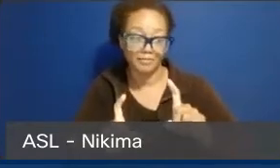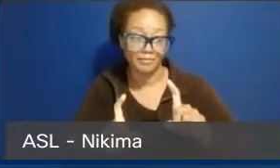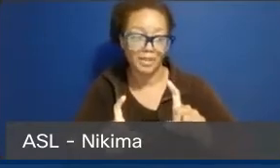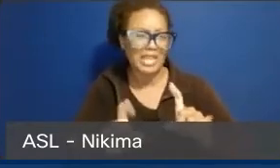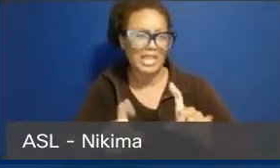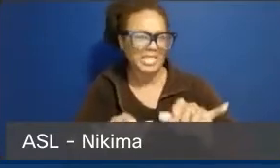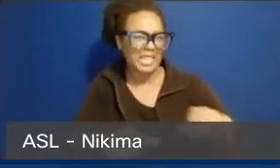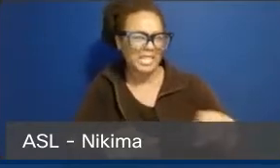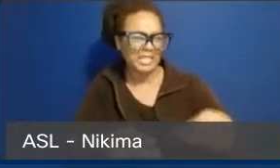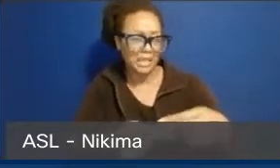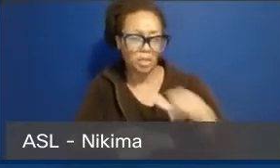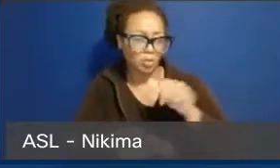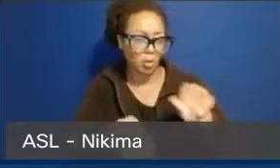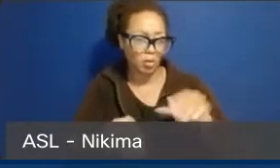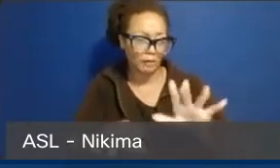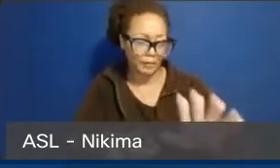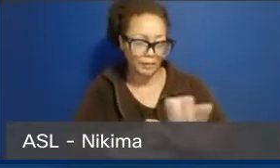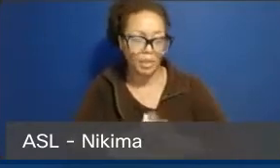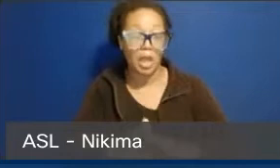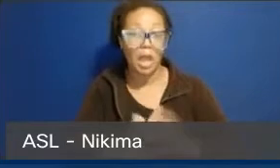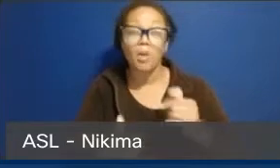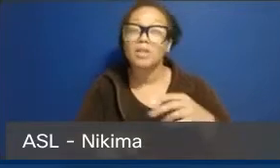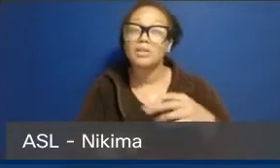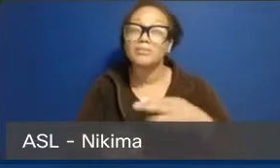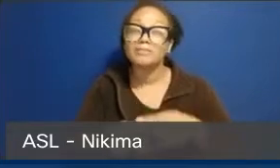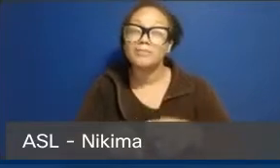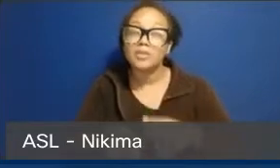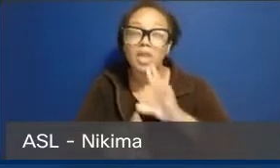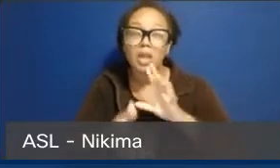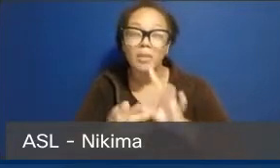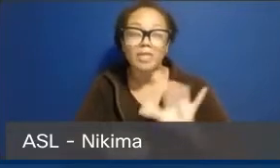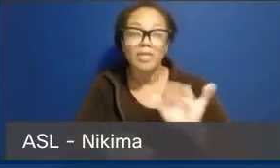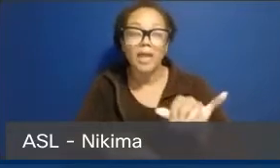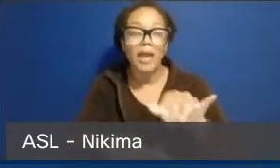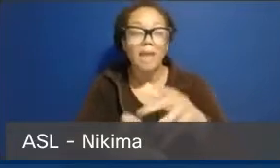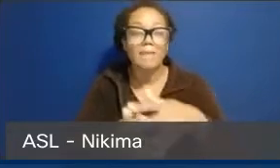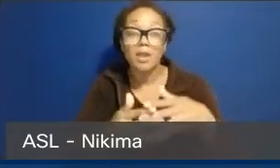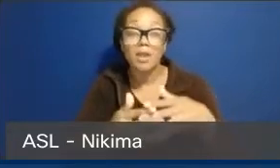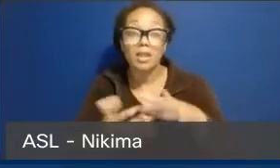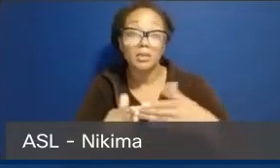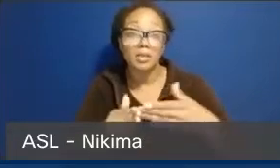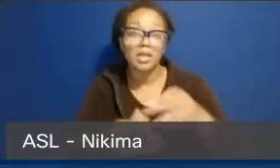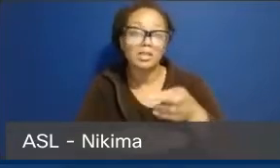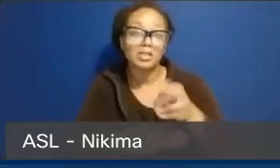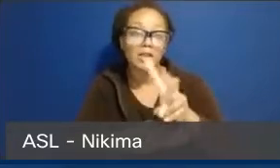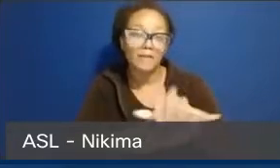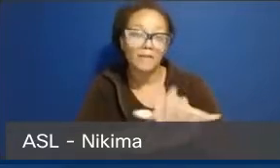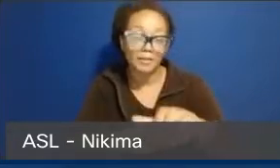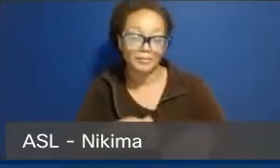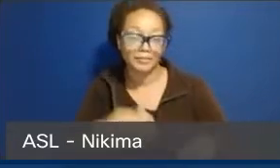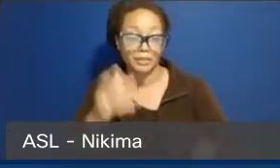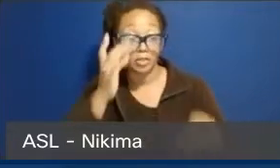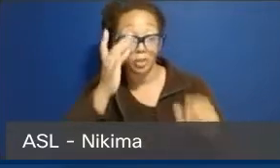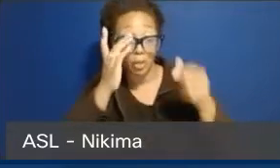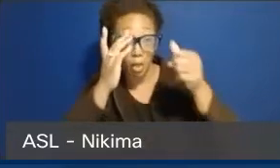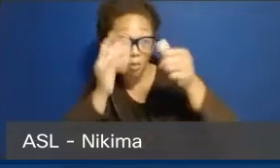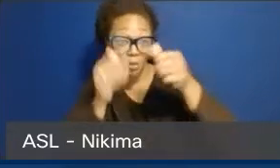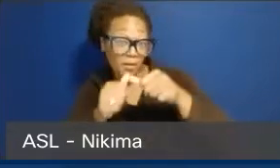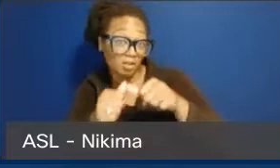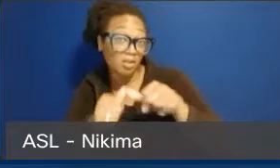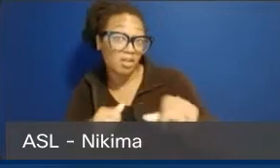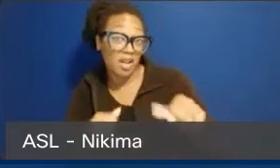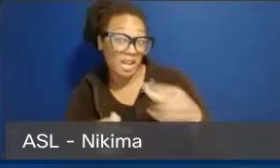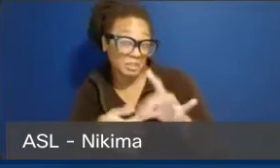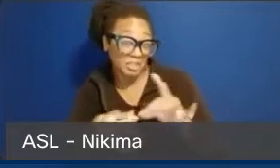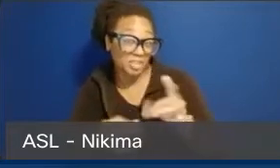speak briefly about the American Community Survey. As I said, there are 6 questions. And it says, do you